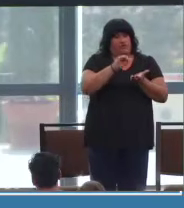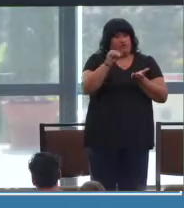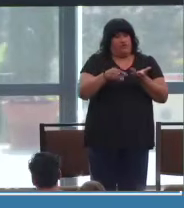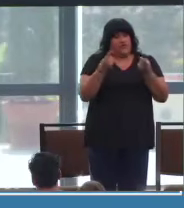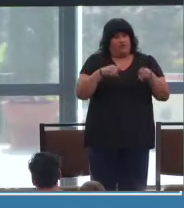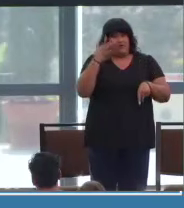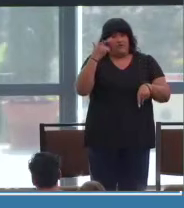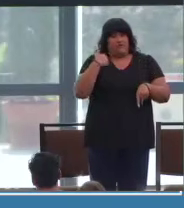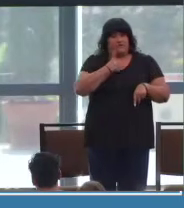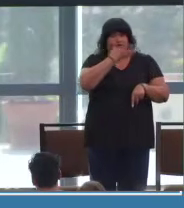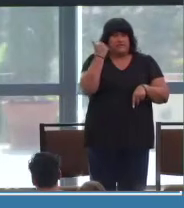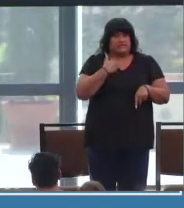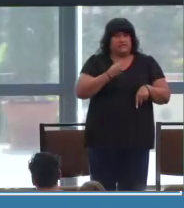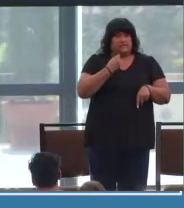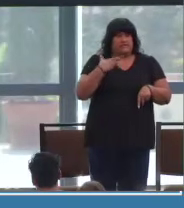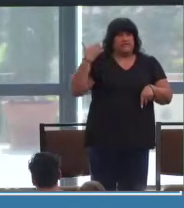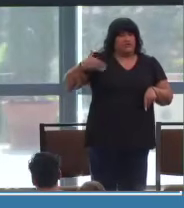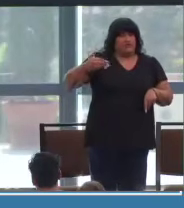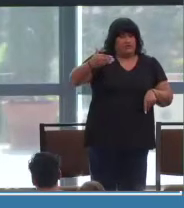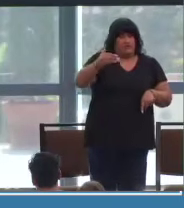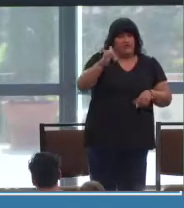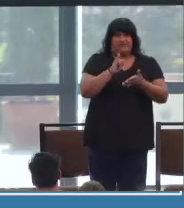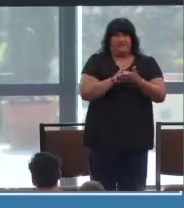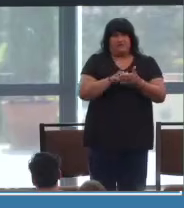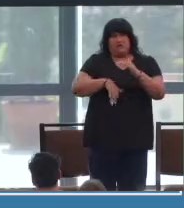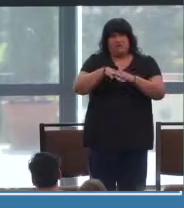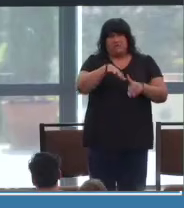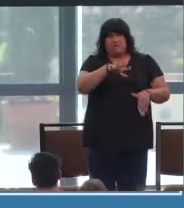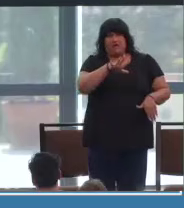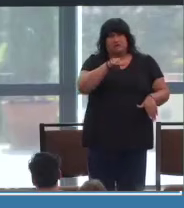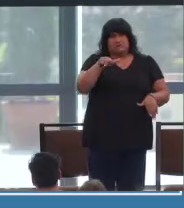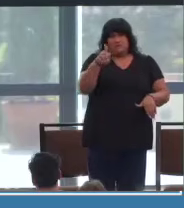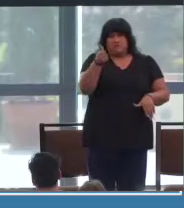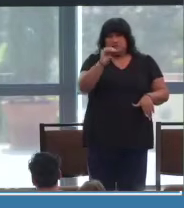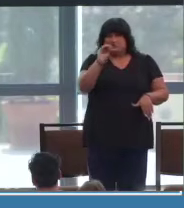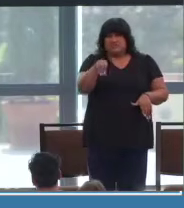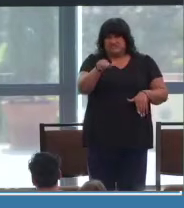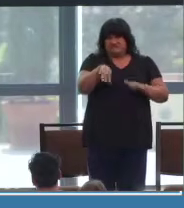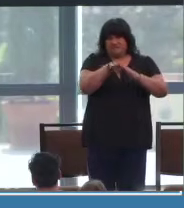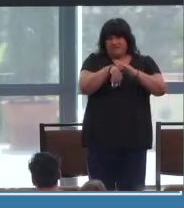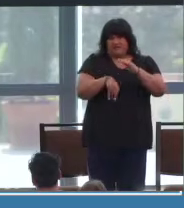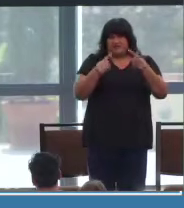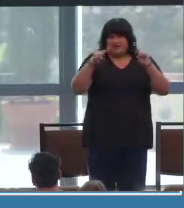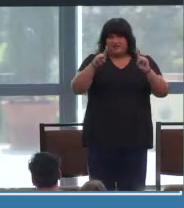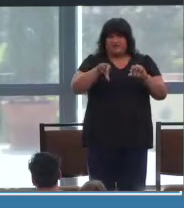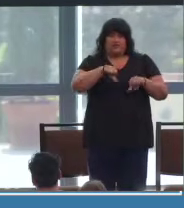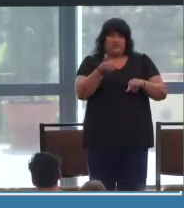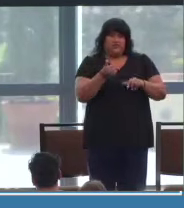a pill here or there, is up to 5 to 8%. So less effective than some of the other things that we've been talking